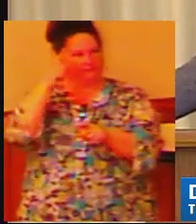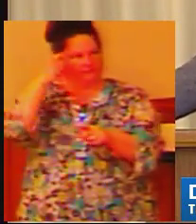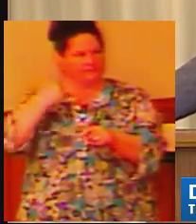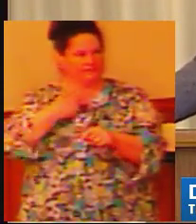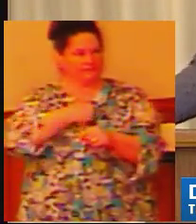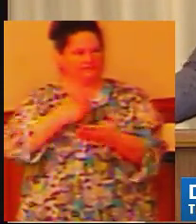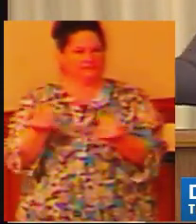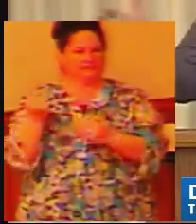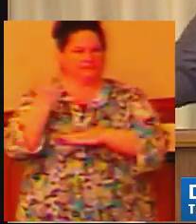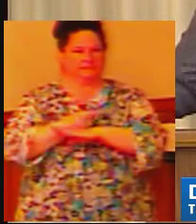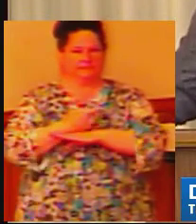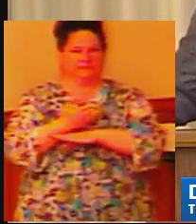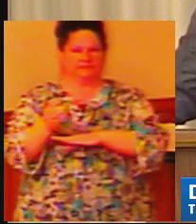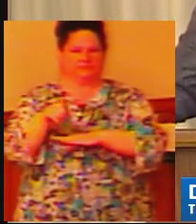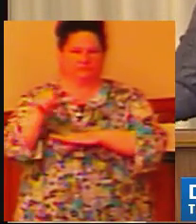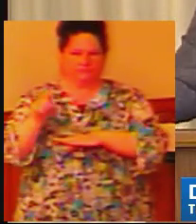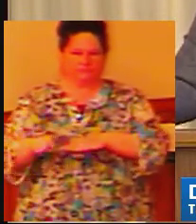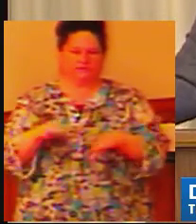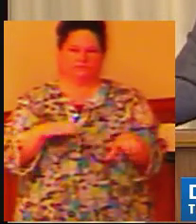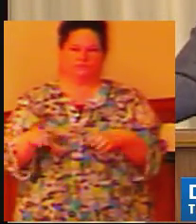today. There's things that you must do.